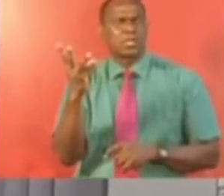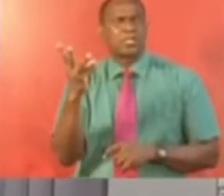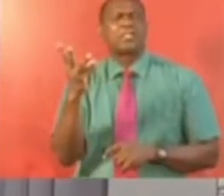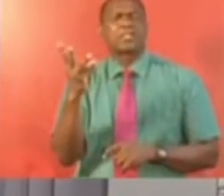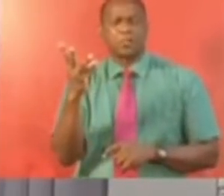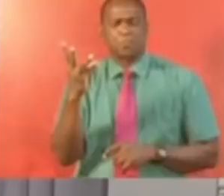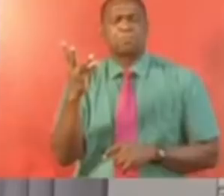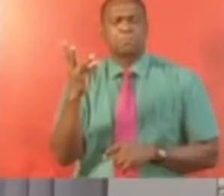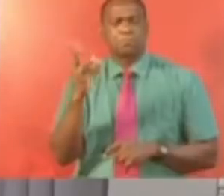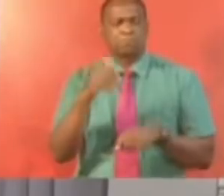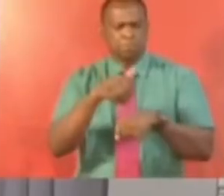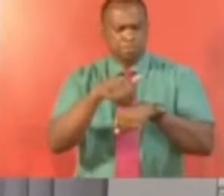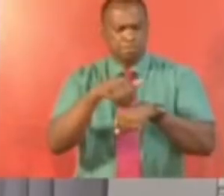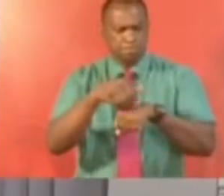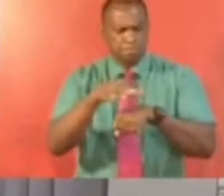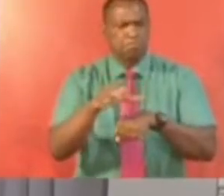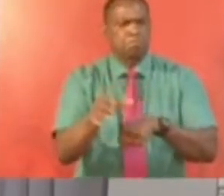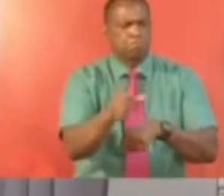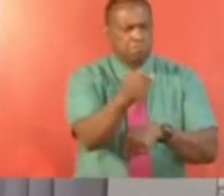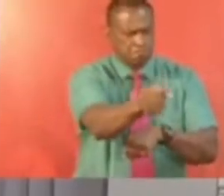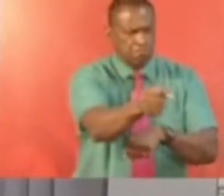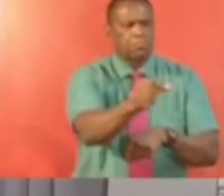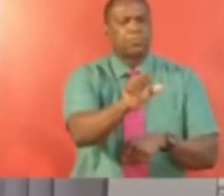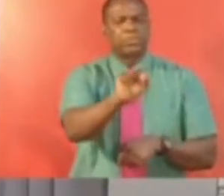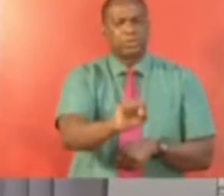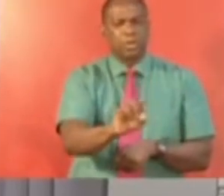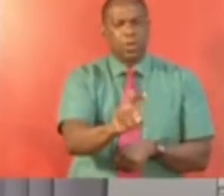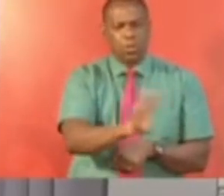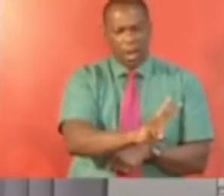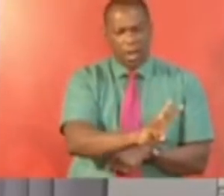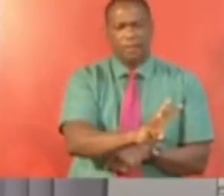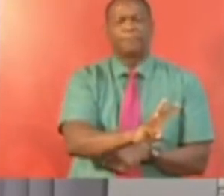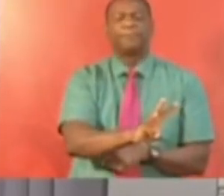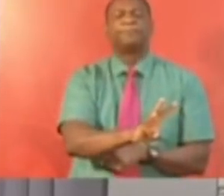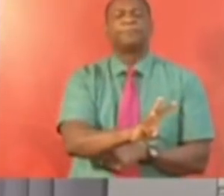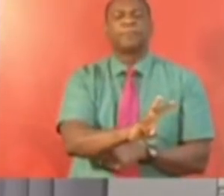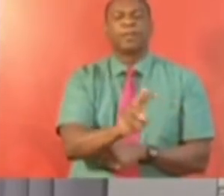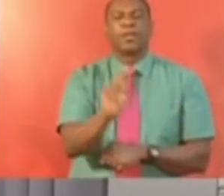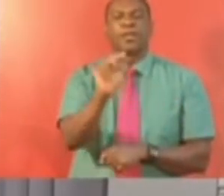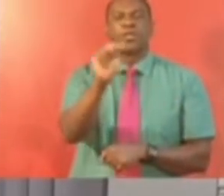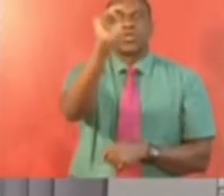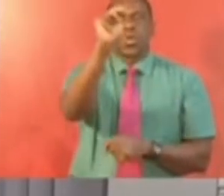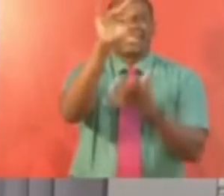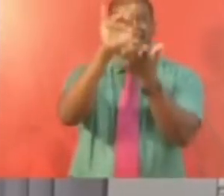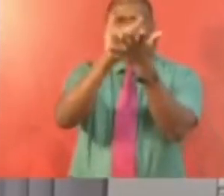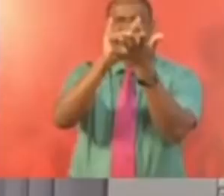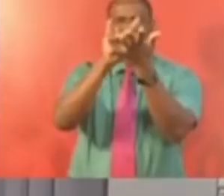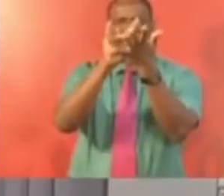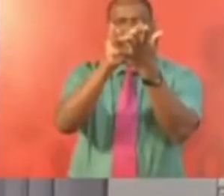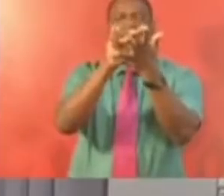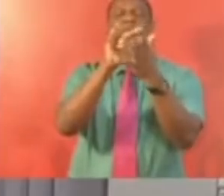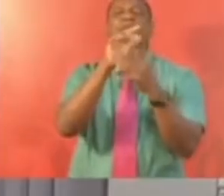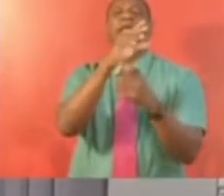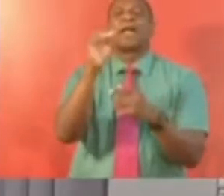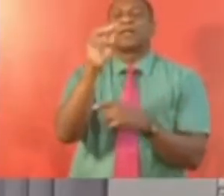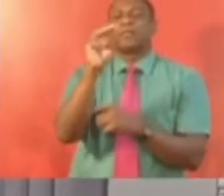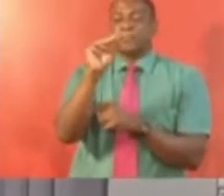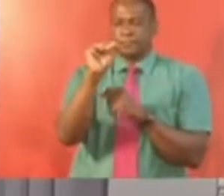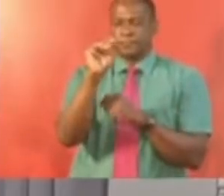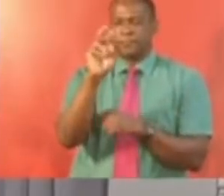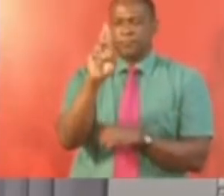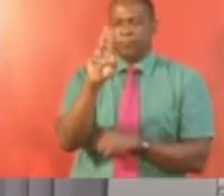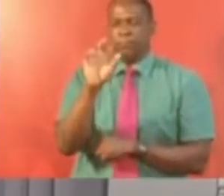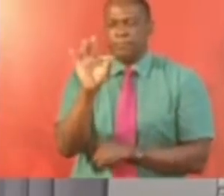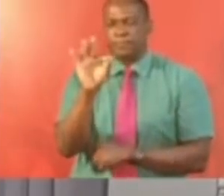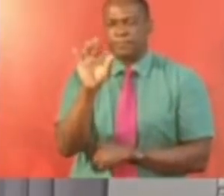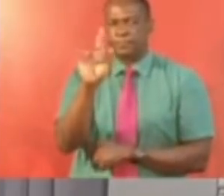have been deployed to Southwest, North Central, and MRF-TT. The reagents are coming in